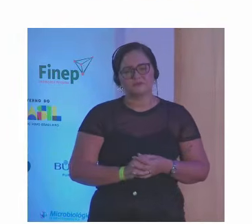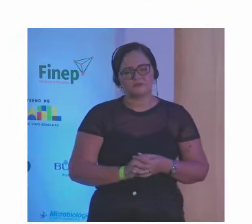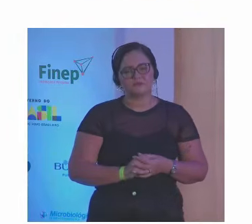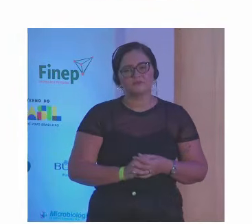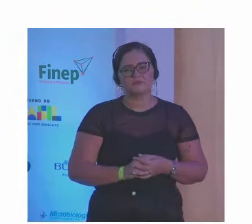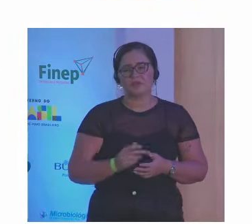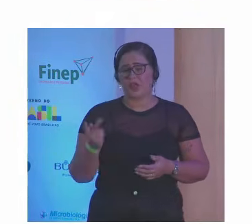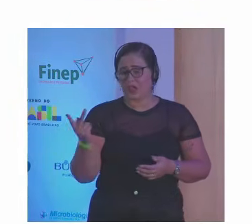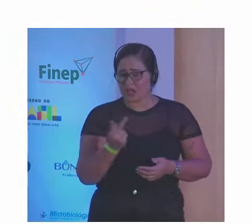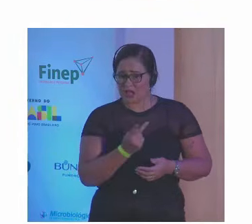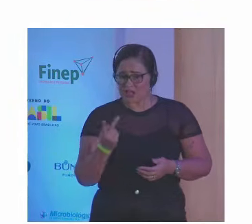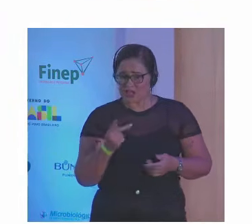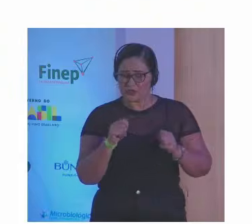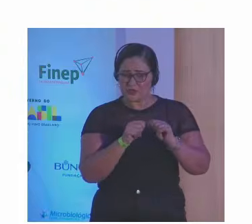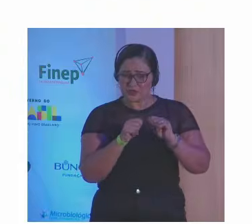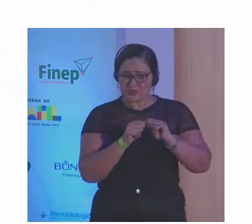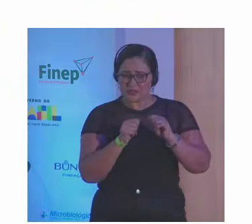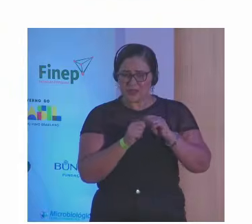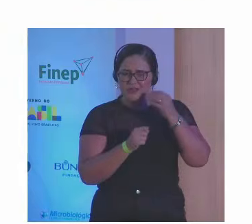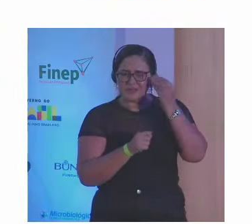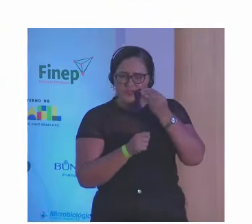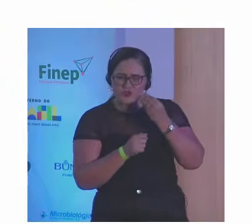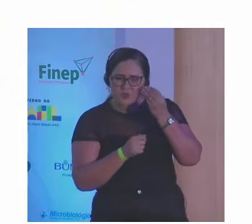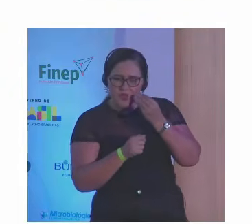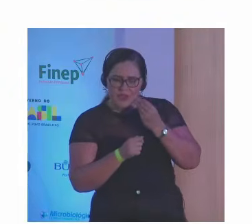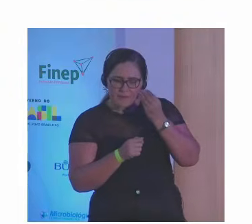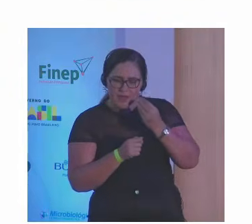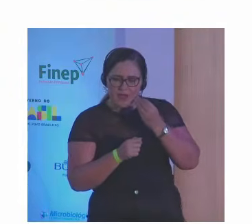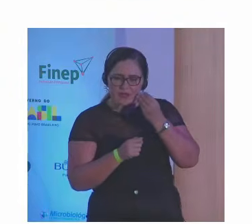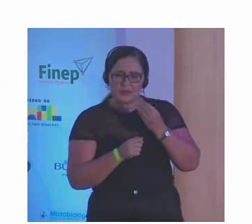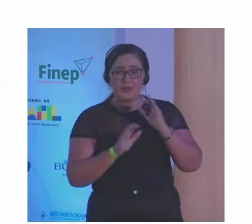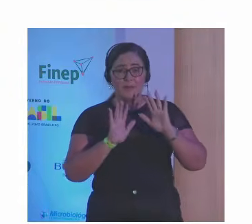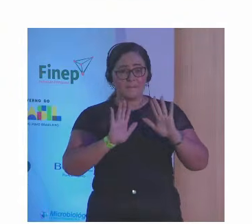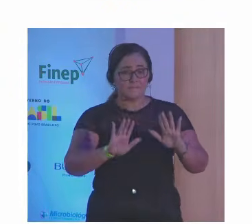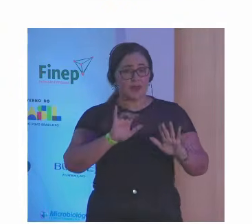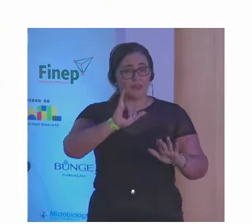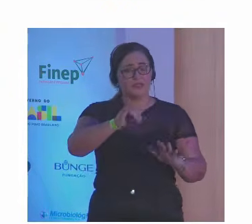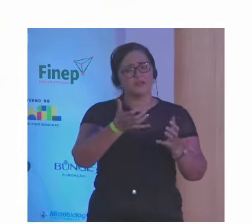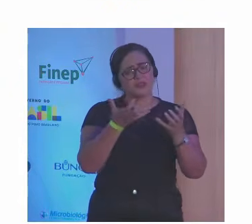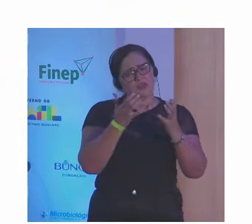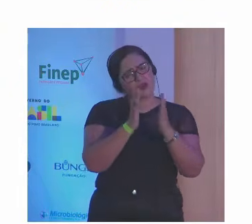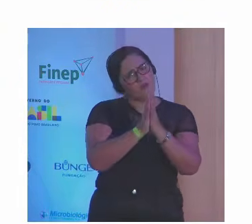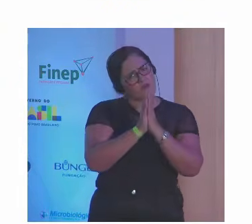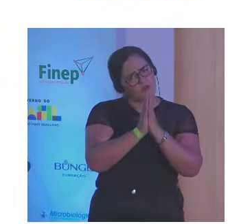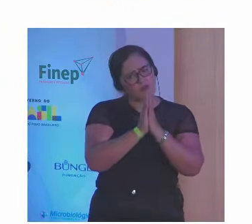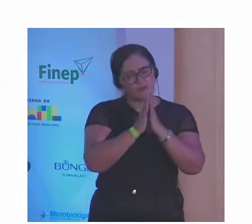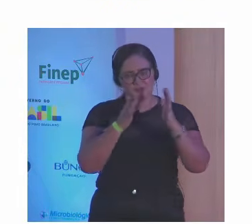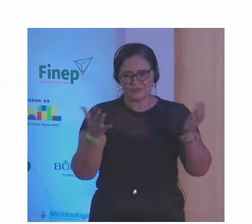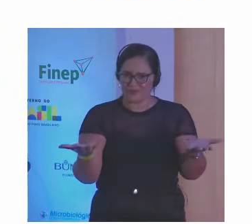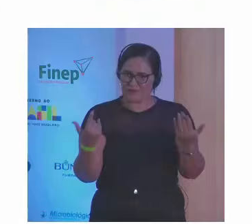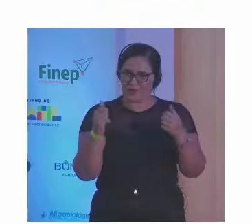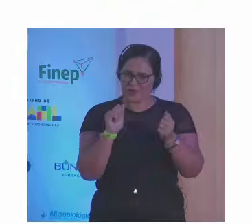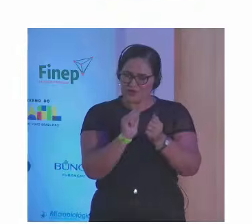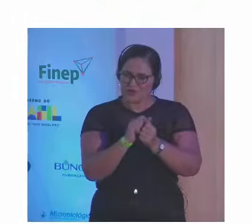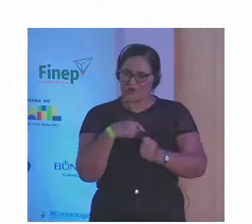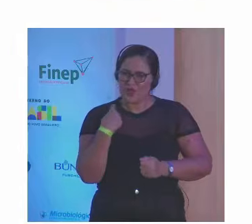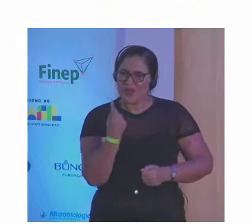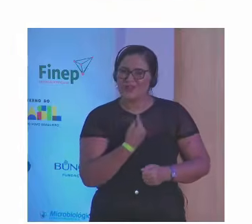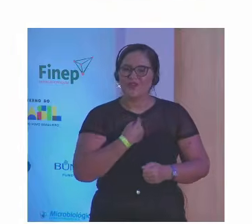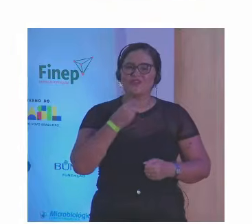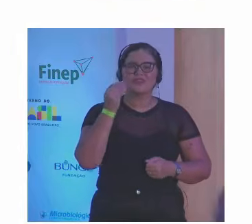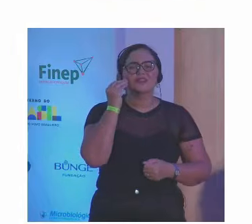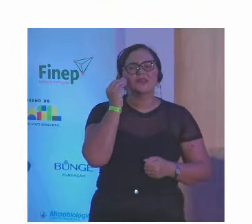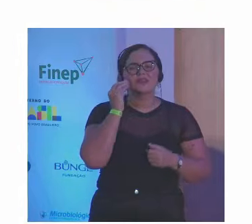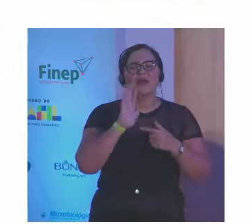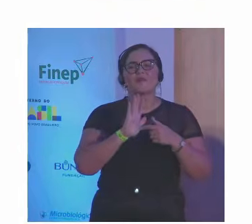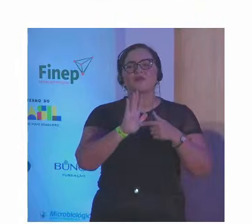global ocean data assimilation experiment. Well, if you wish, please join us, and we will try to set up a forecast at the global level.